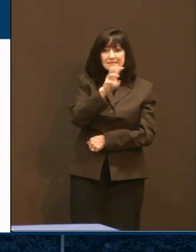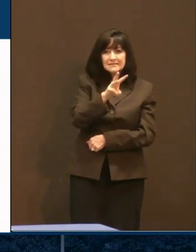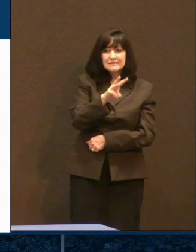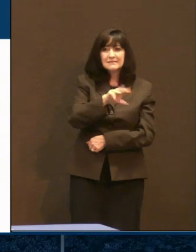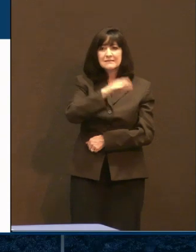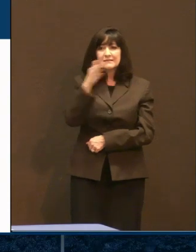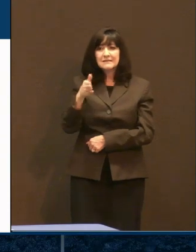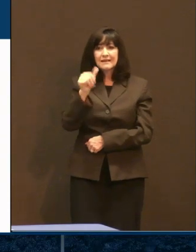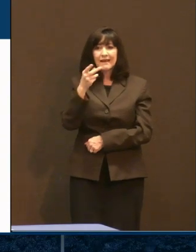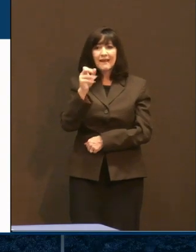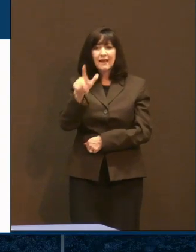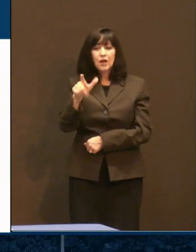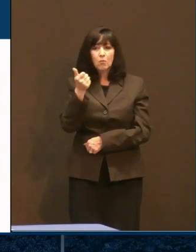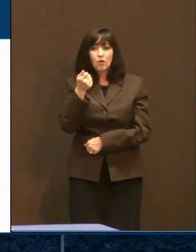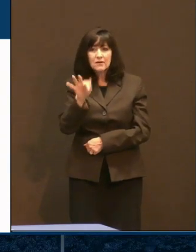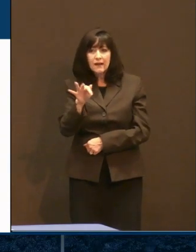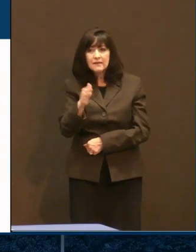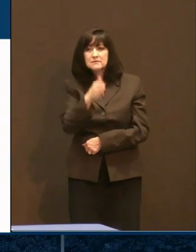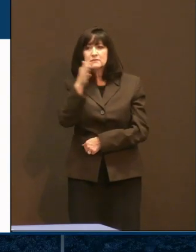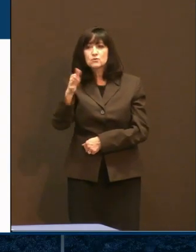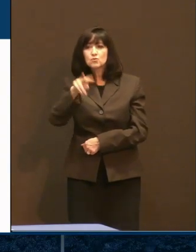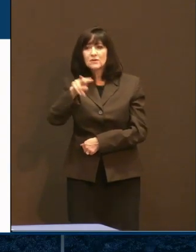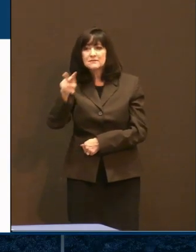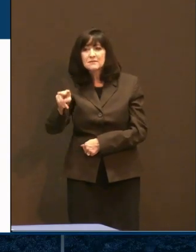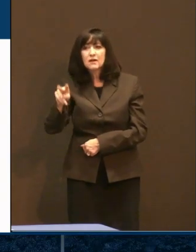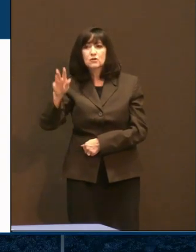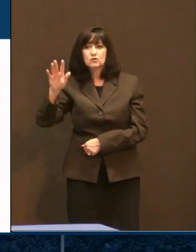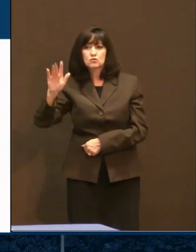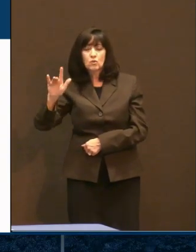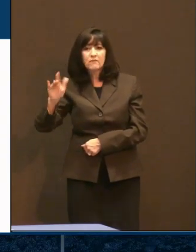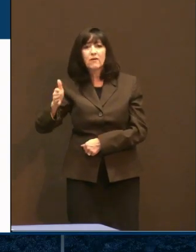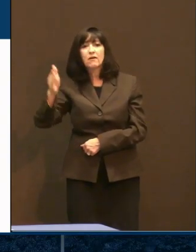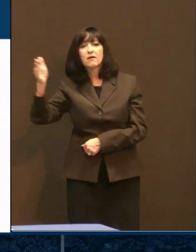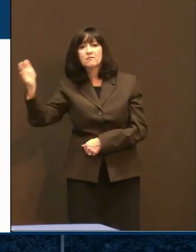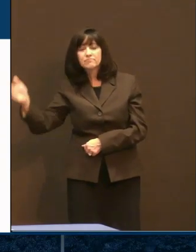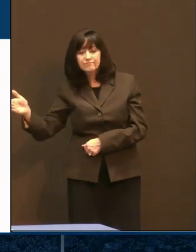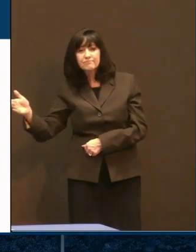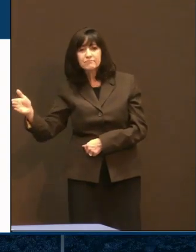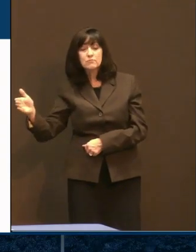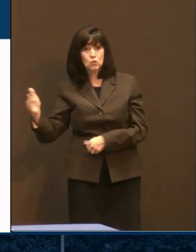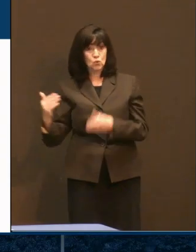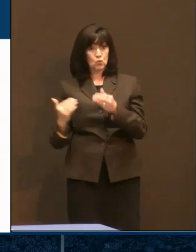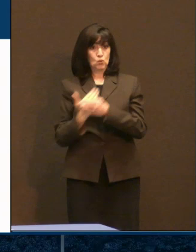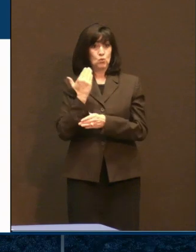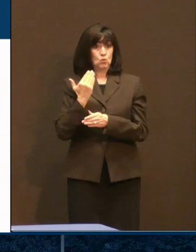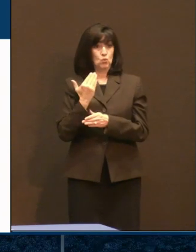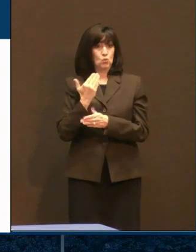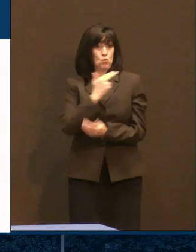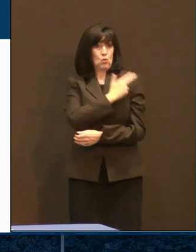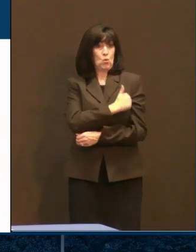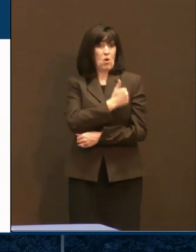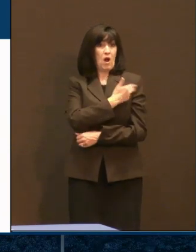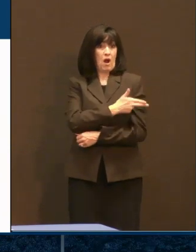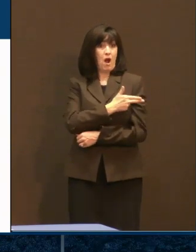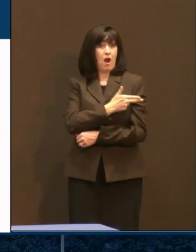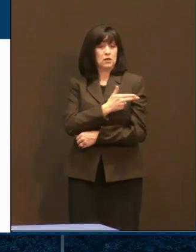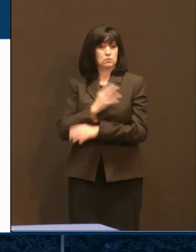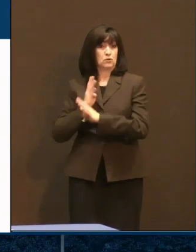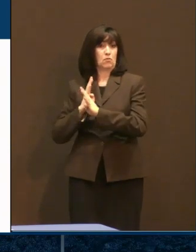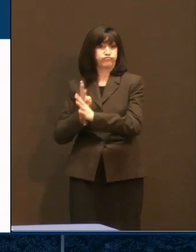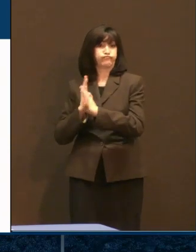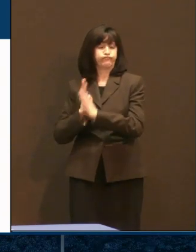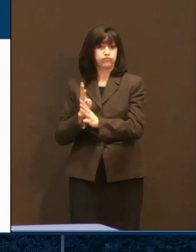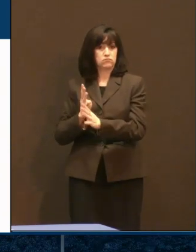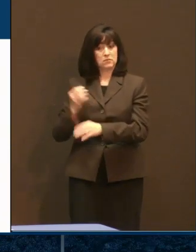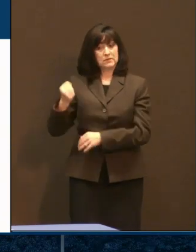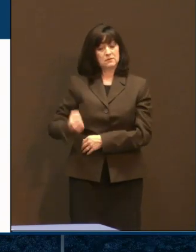positive look to it, even with the new hospitalizations in Sussex County, and both the combination of